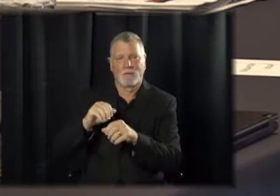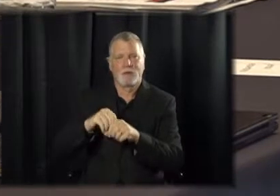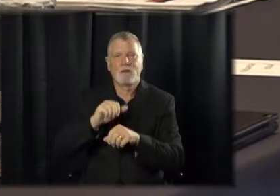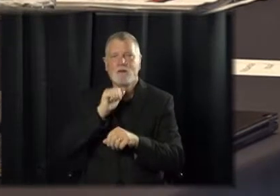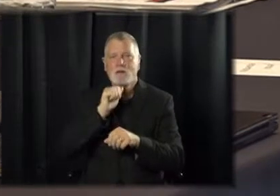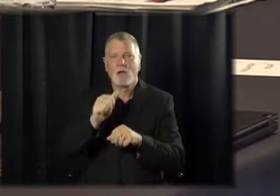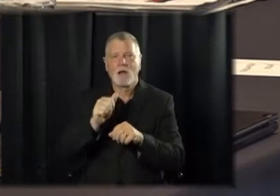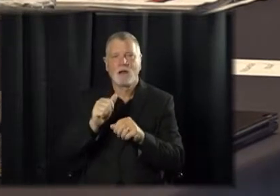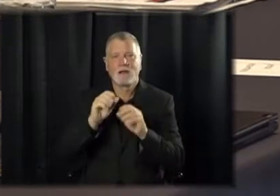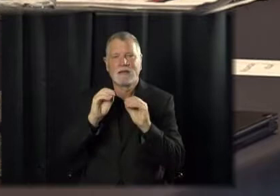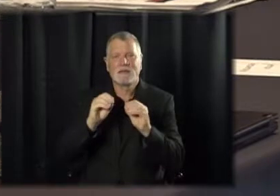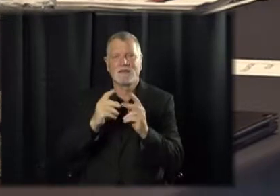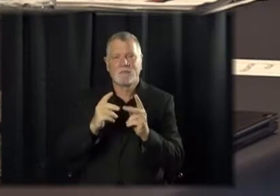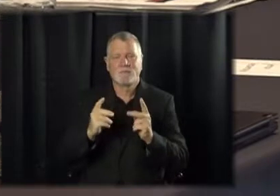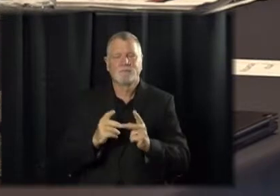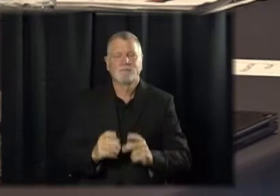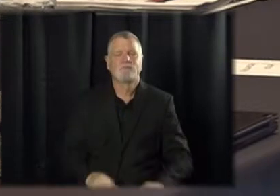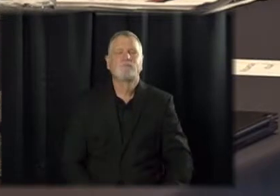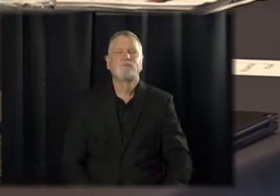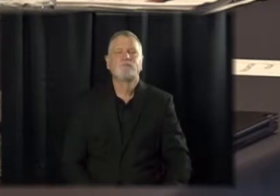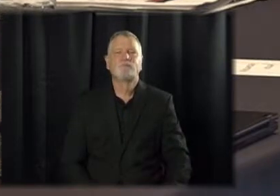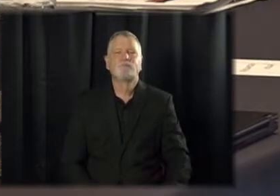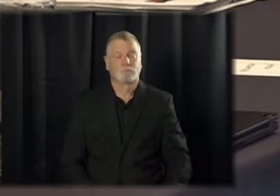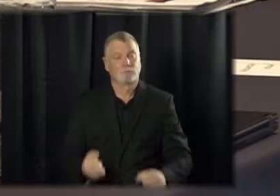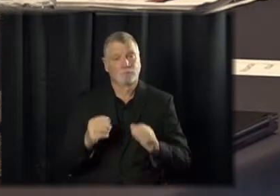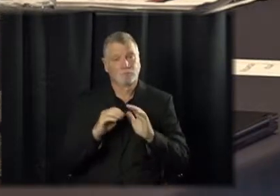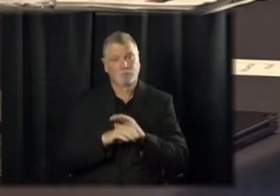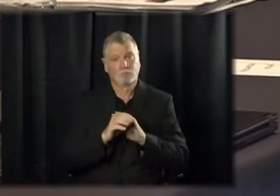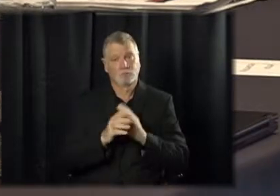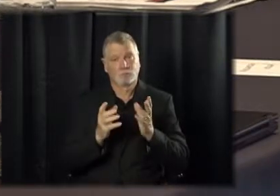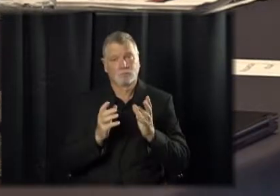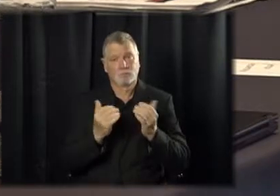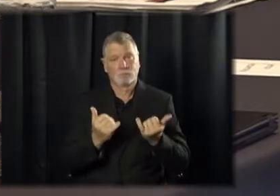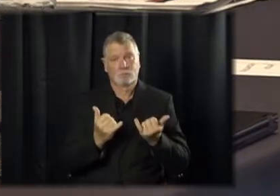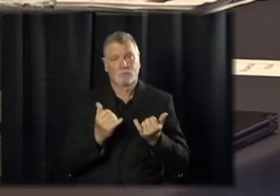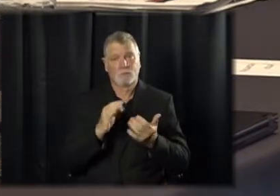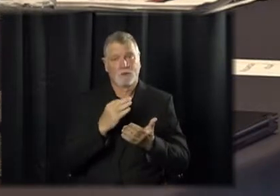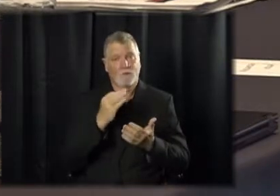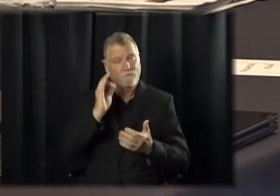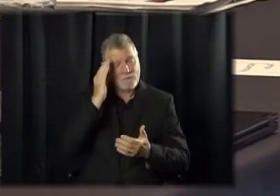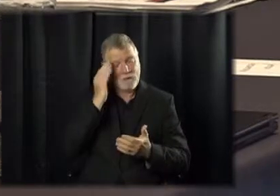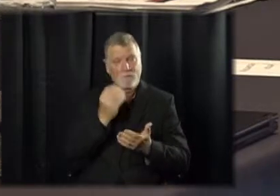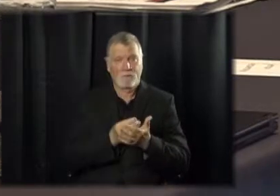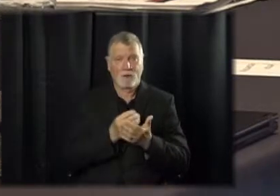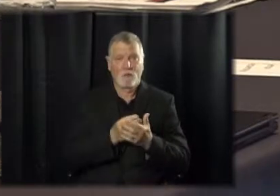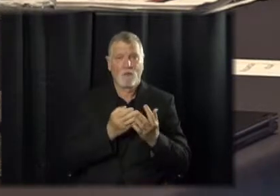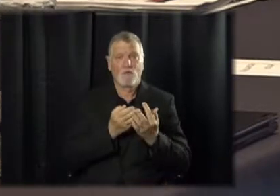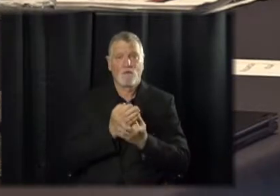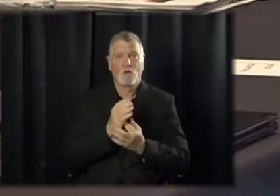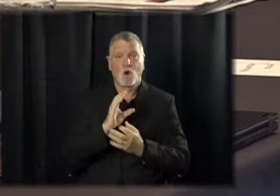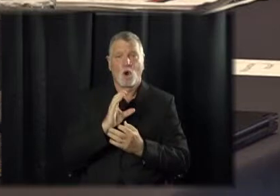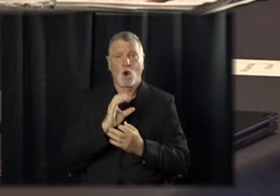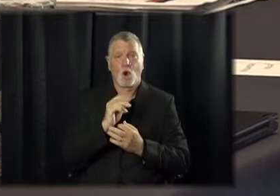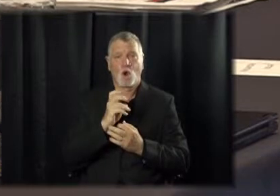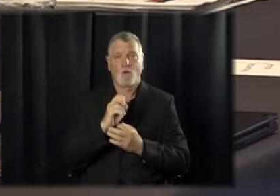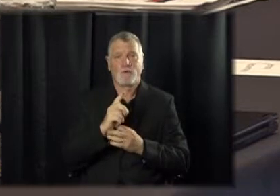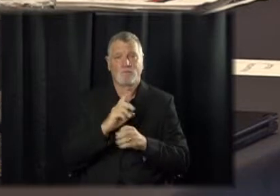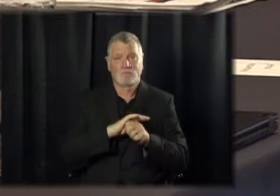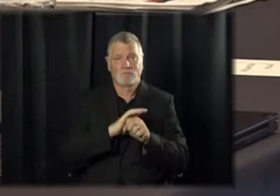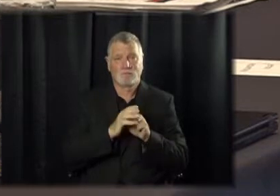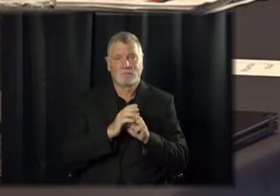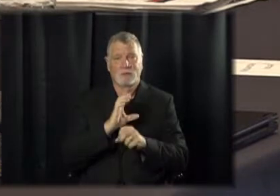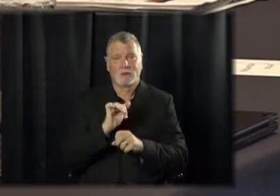positions. Access to federal funds is greater than ever before via the federal COVID response, including